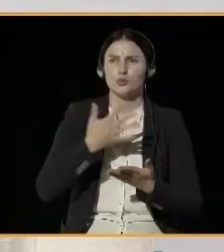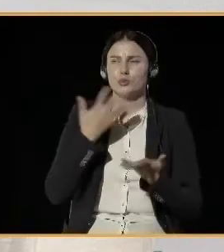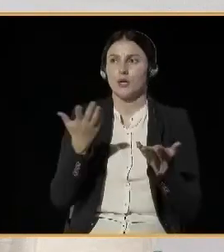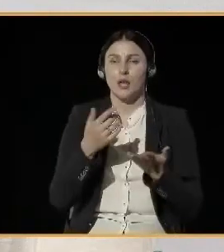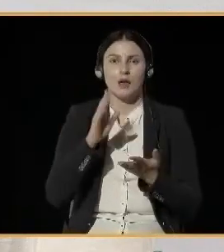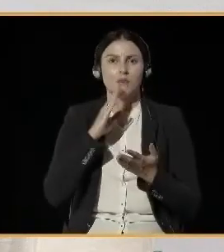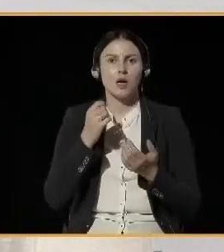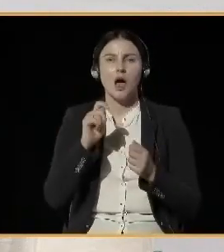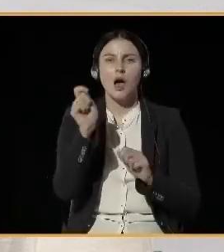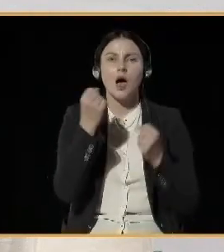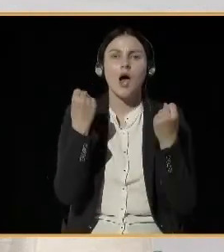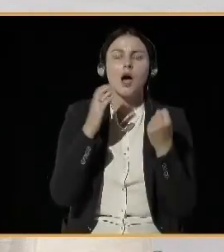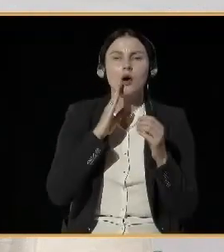popular.